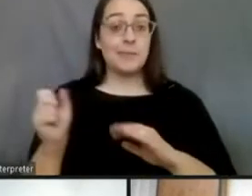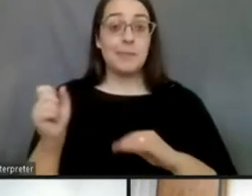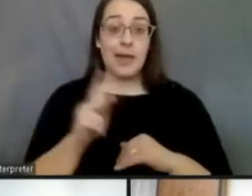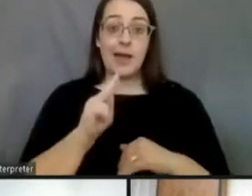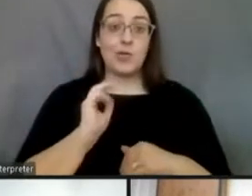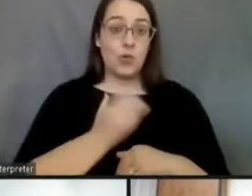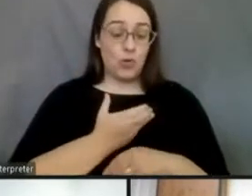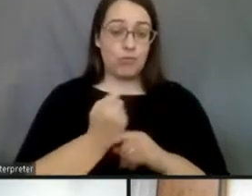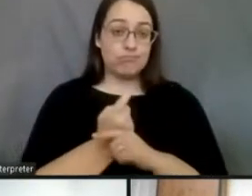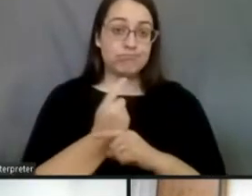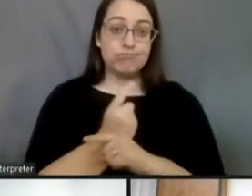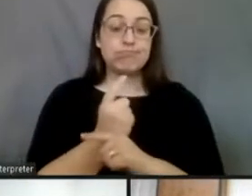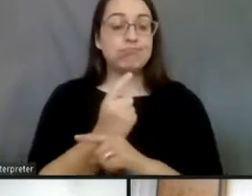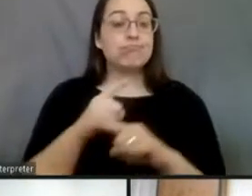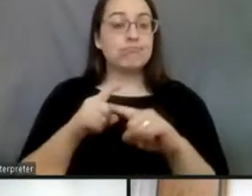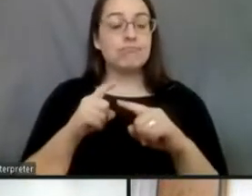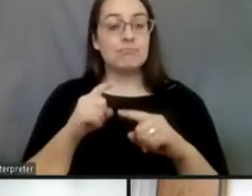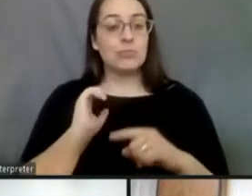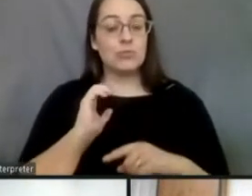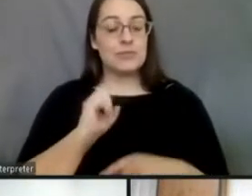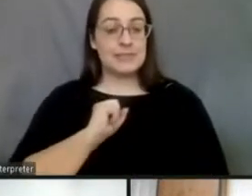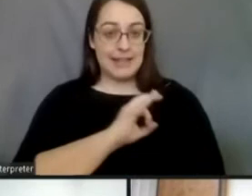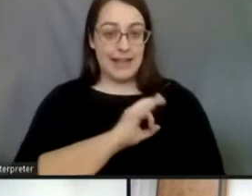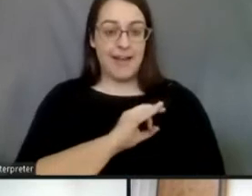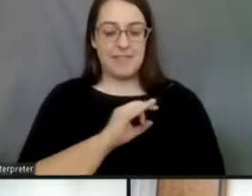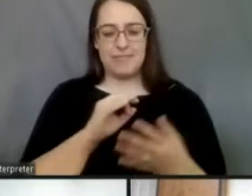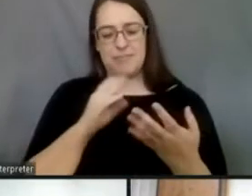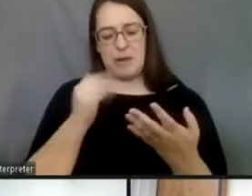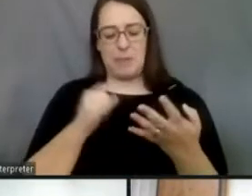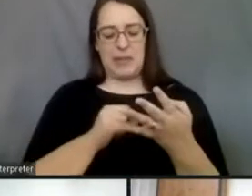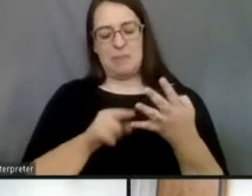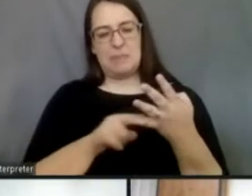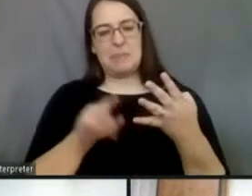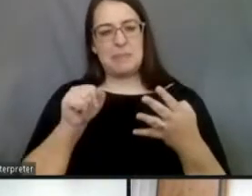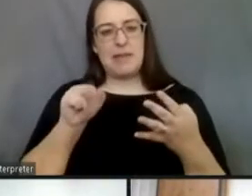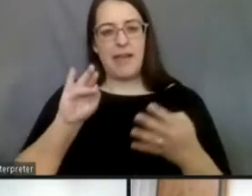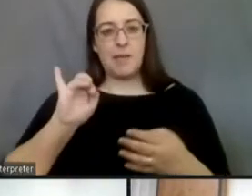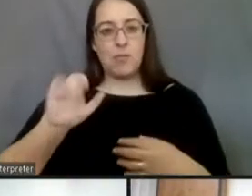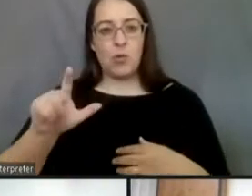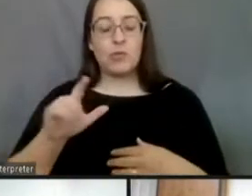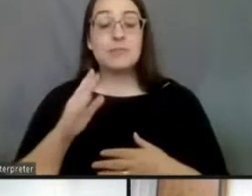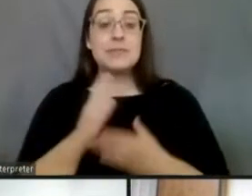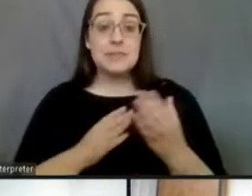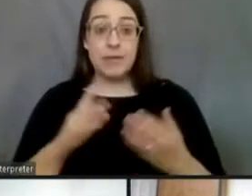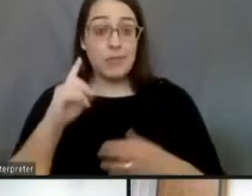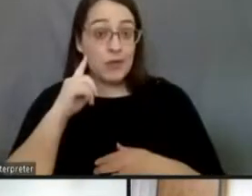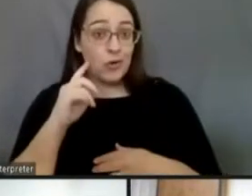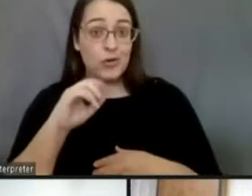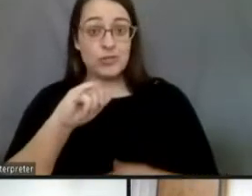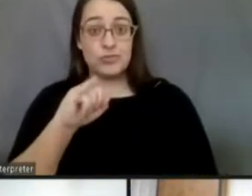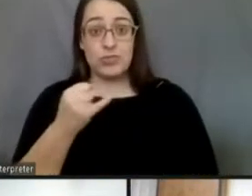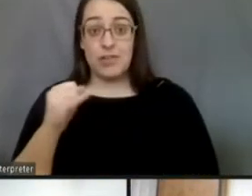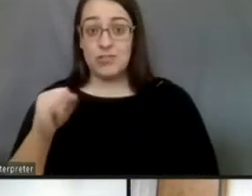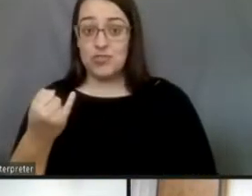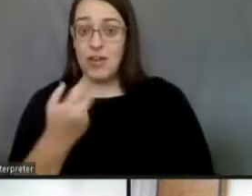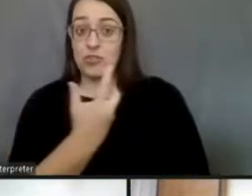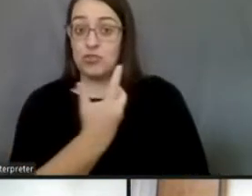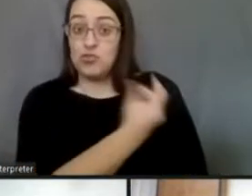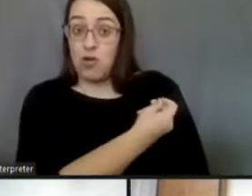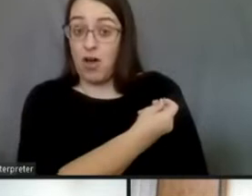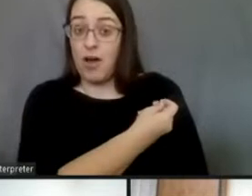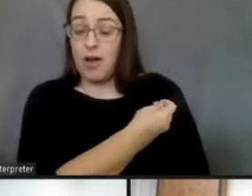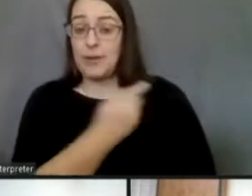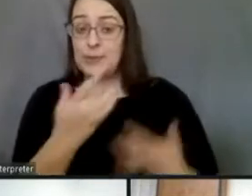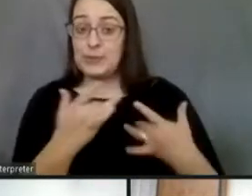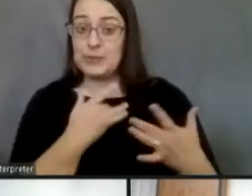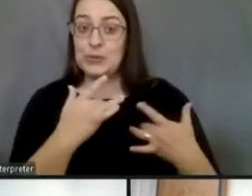staff as of the end of April. I would say that a lot of people have heard about the J&J vaccine concerns, and I would ask that